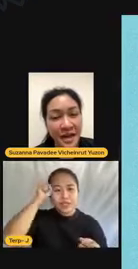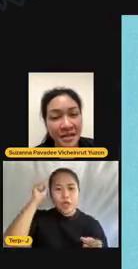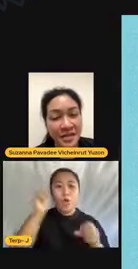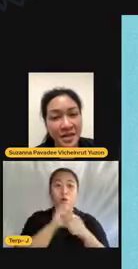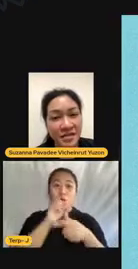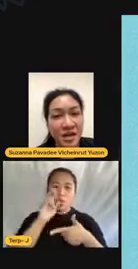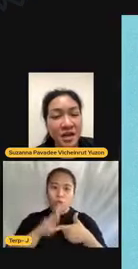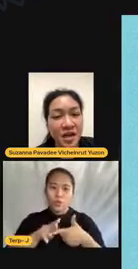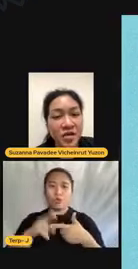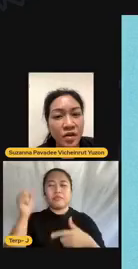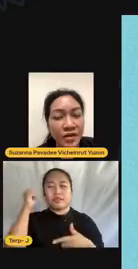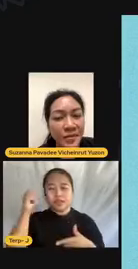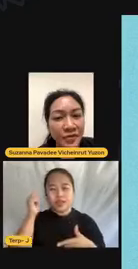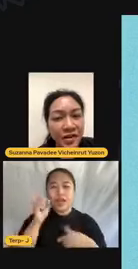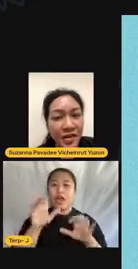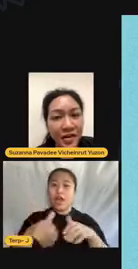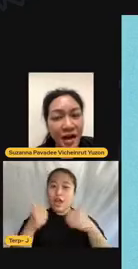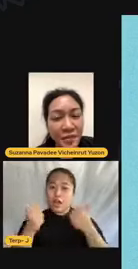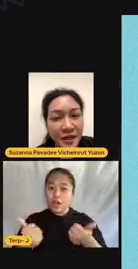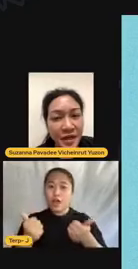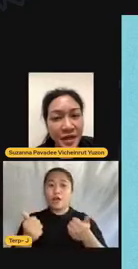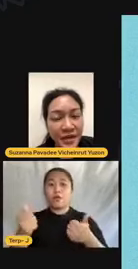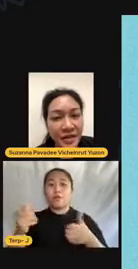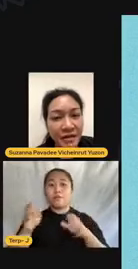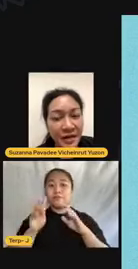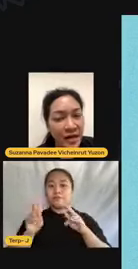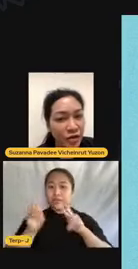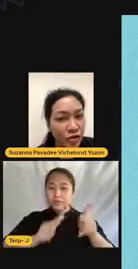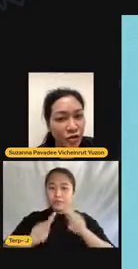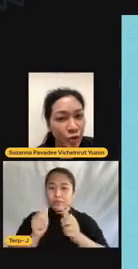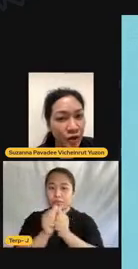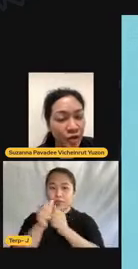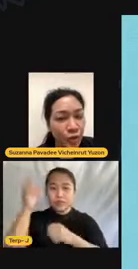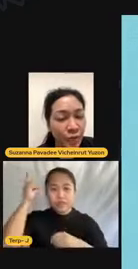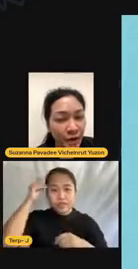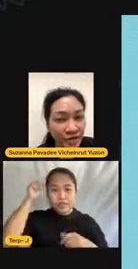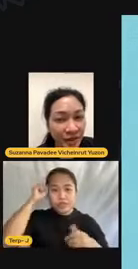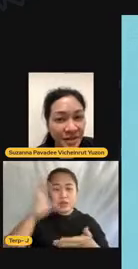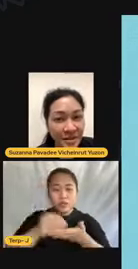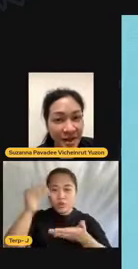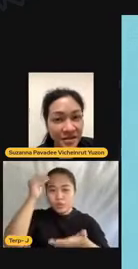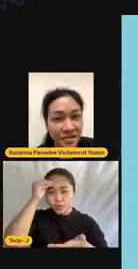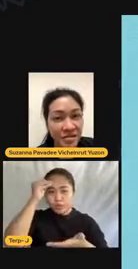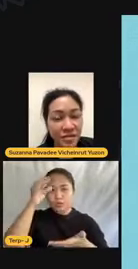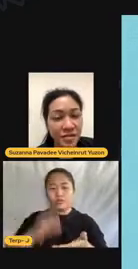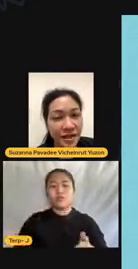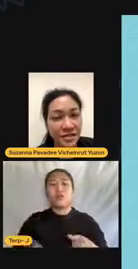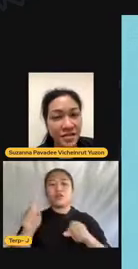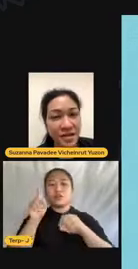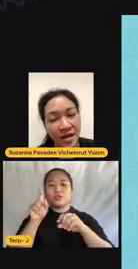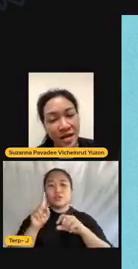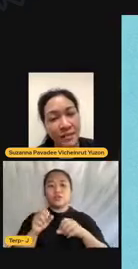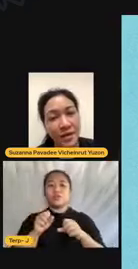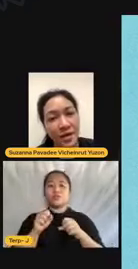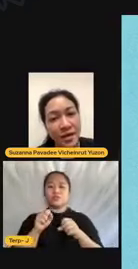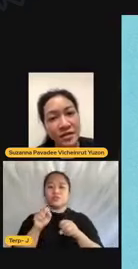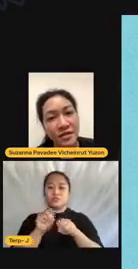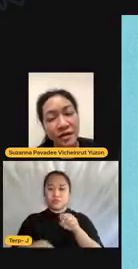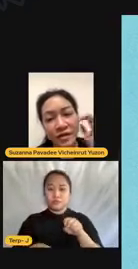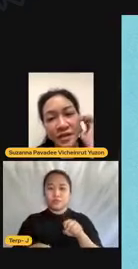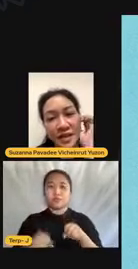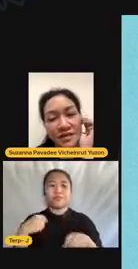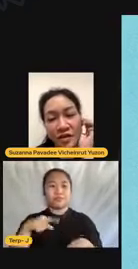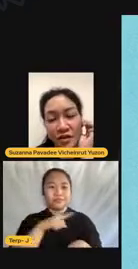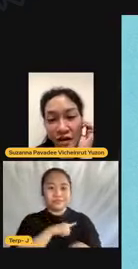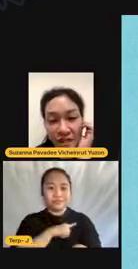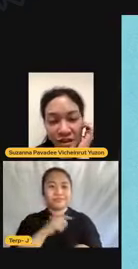they understand things. So they've been very accommodating on how, like, how to we modify the tests to test,